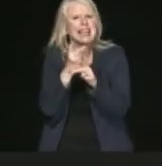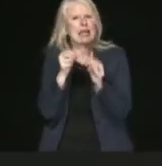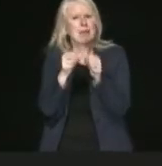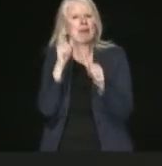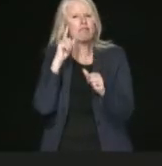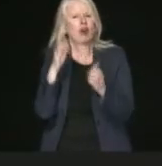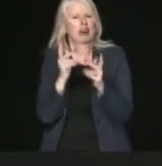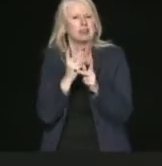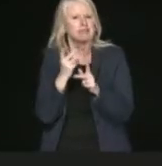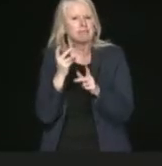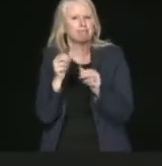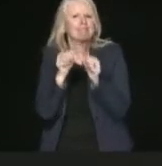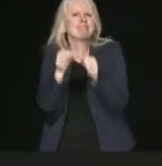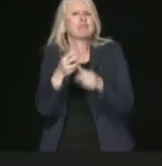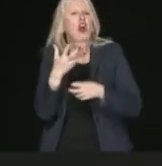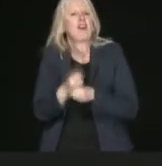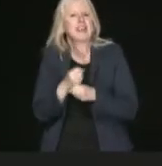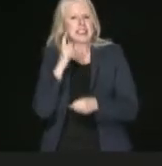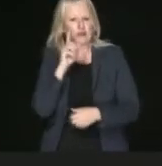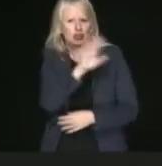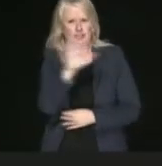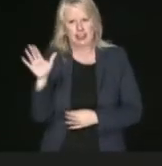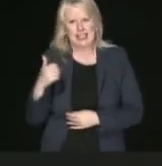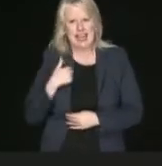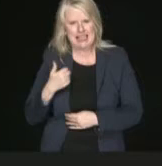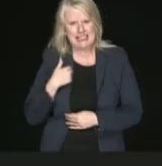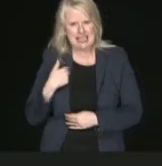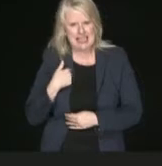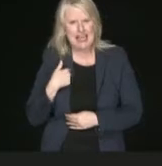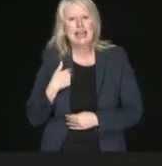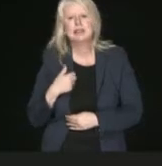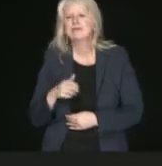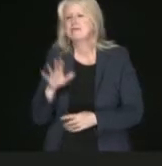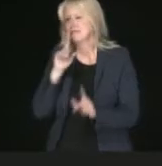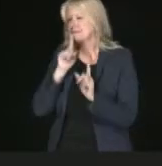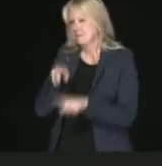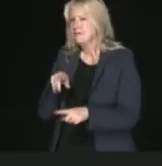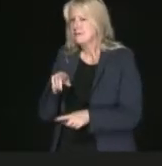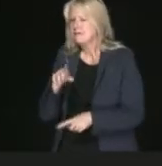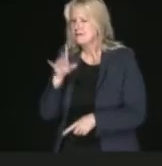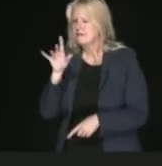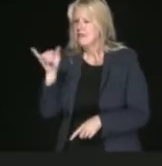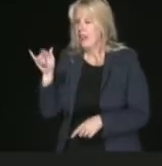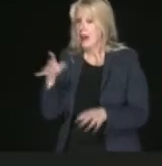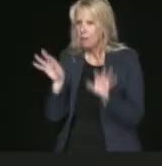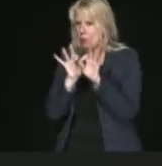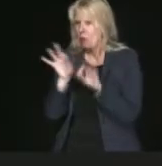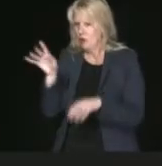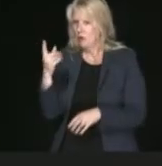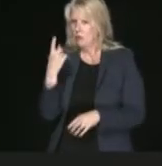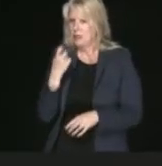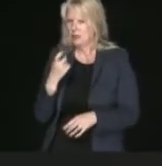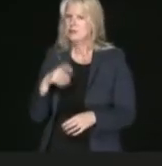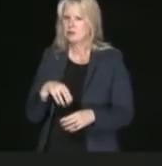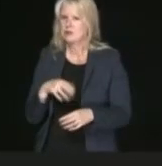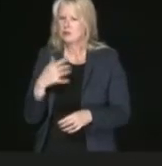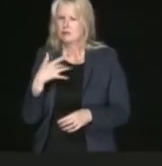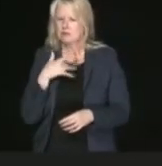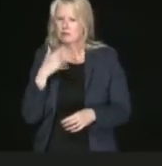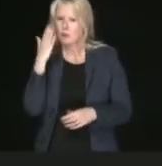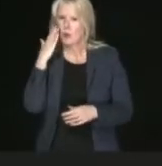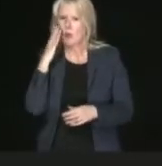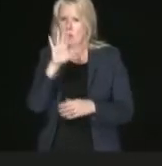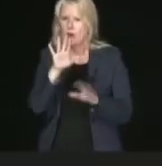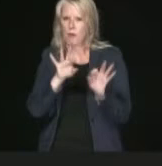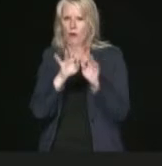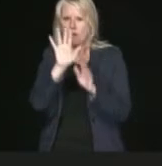this crisis. Thank you. This is an extremely important question because we know the important role